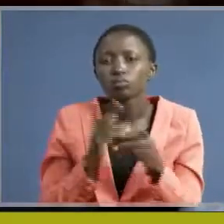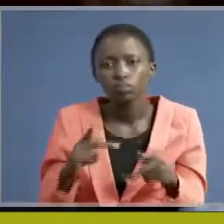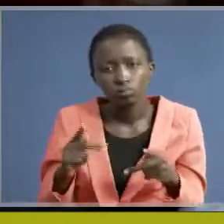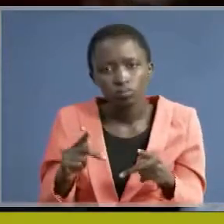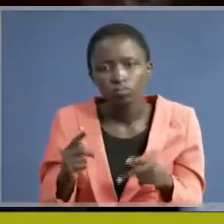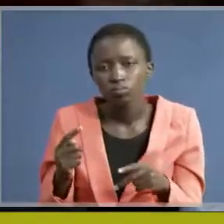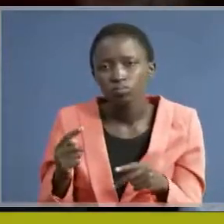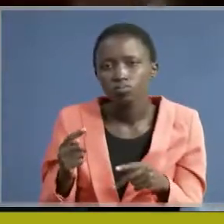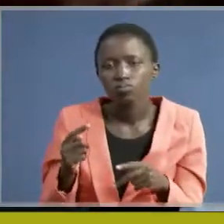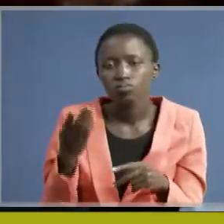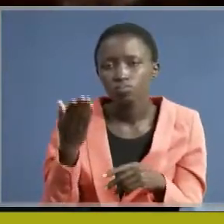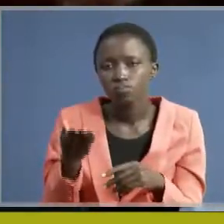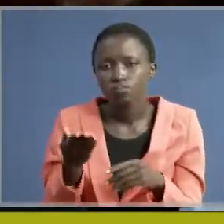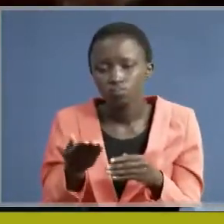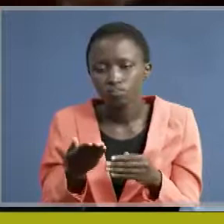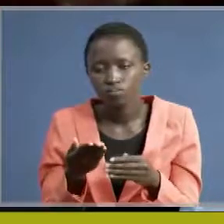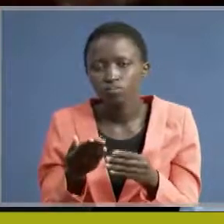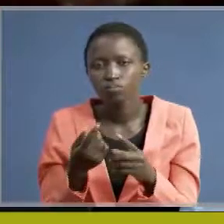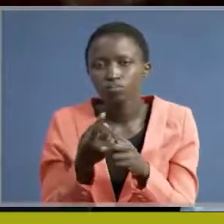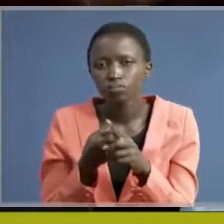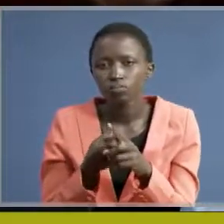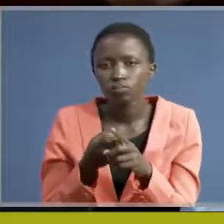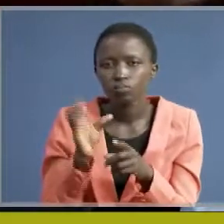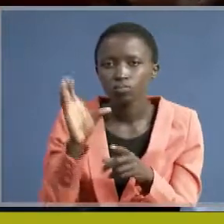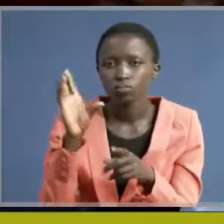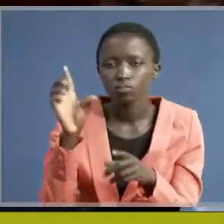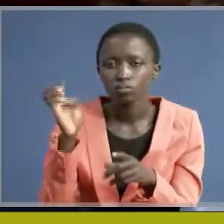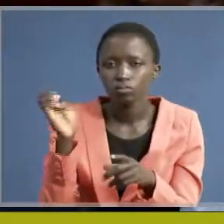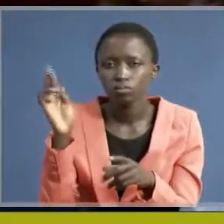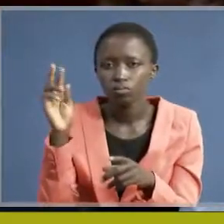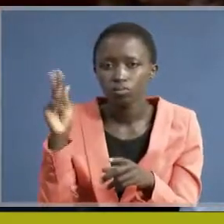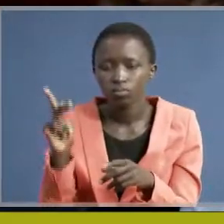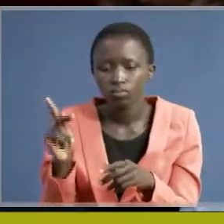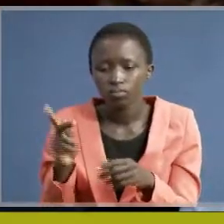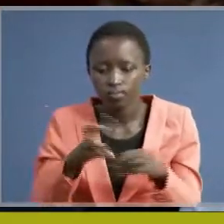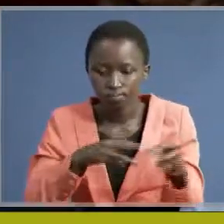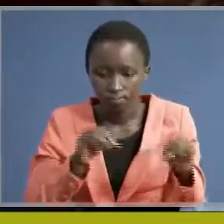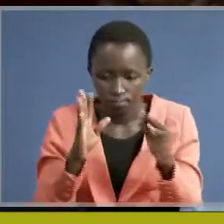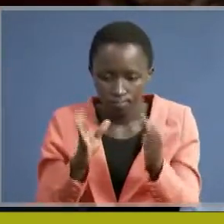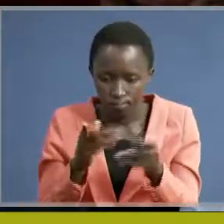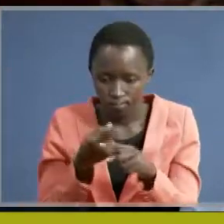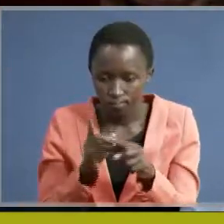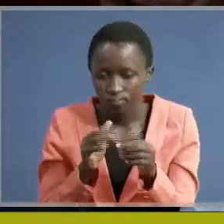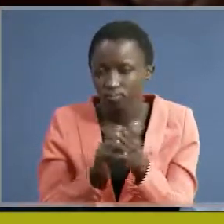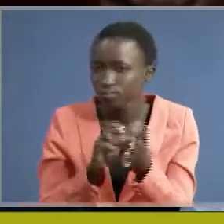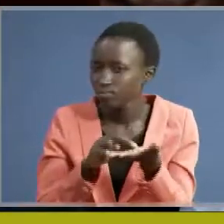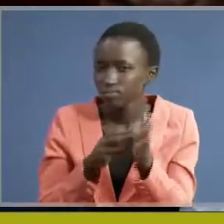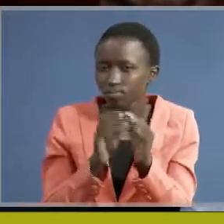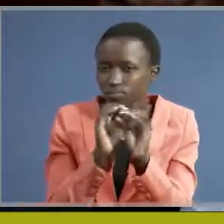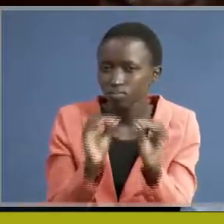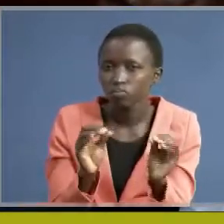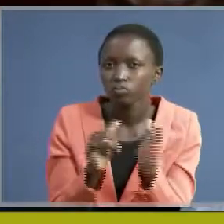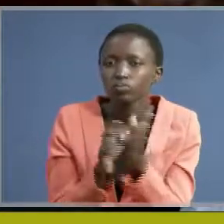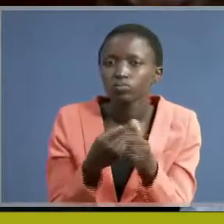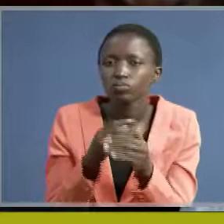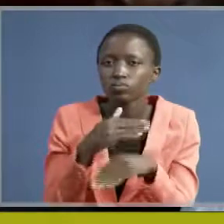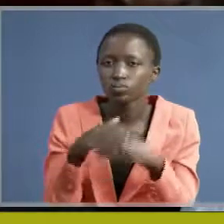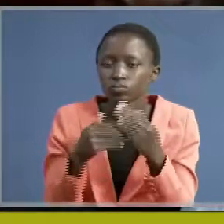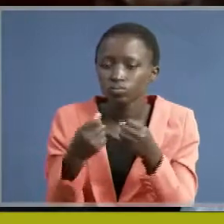through the ranks, from a clerk to a manager. But that does not mean that everybody was